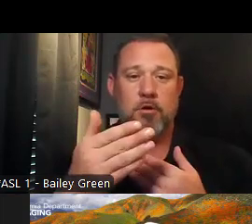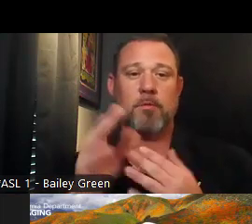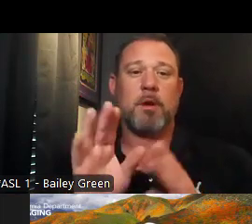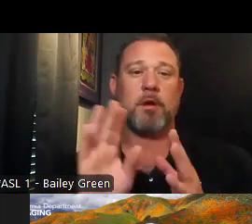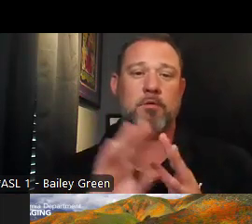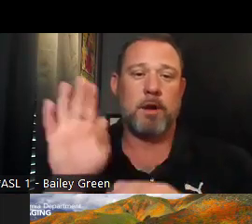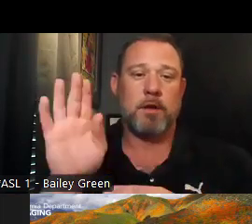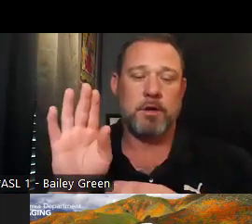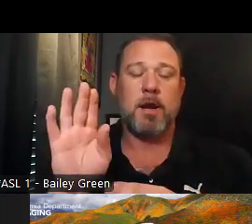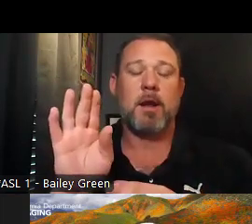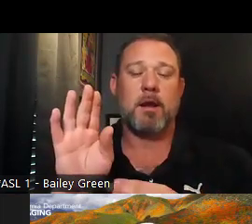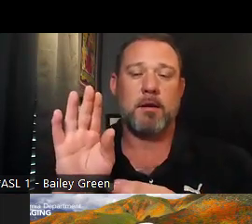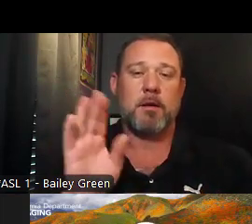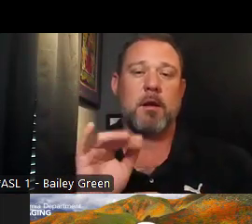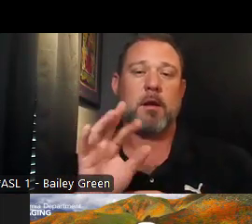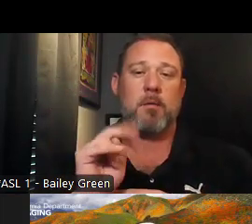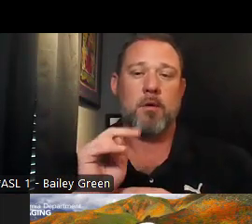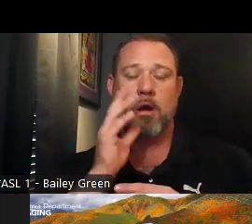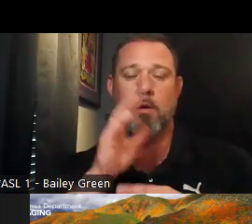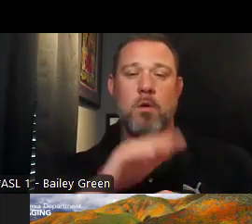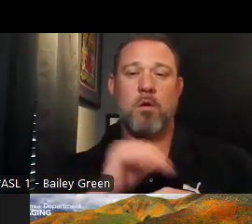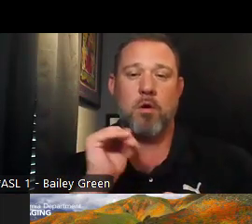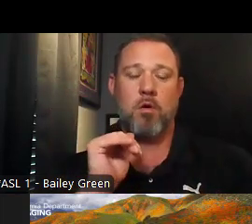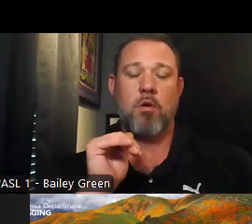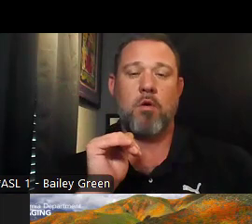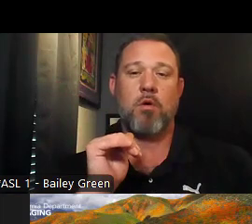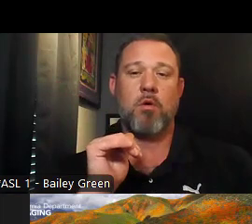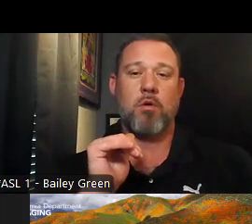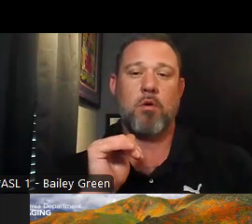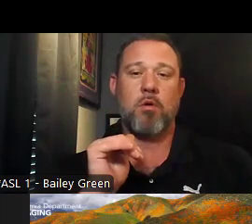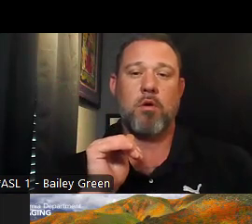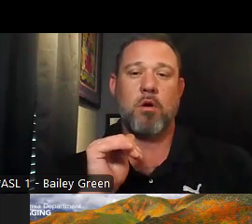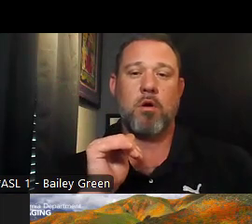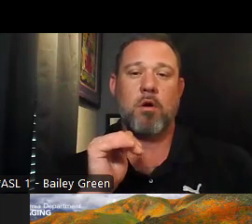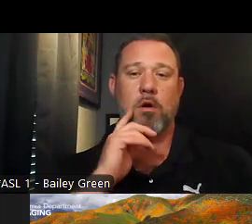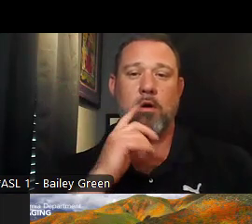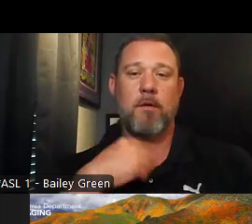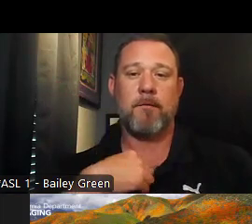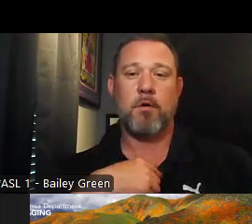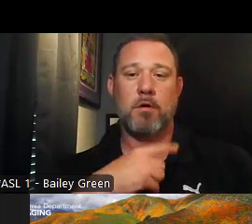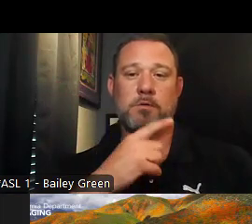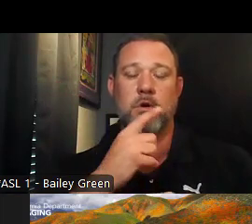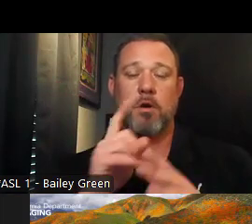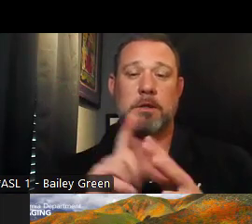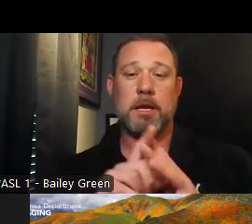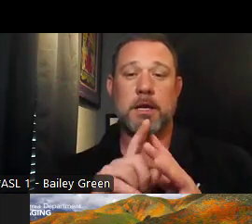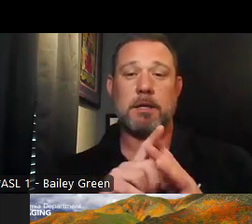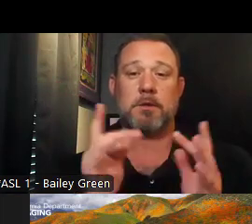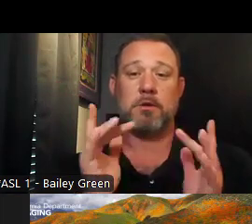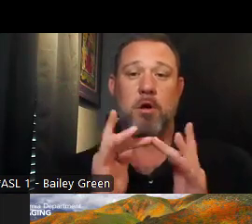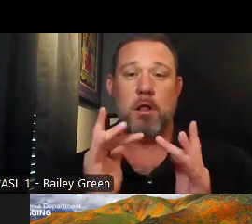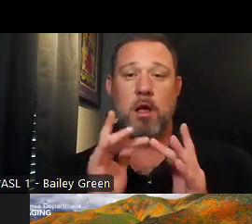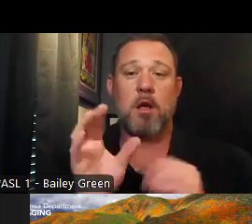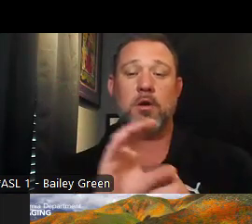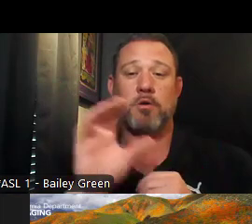hand and Brian will call on you. For those of our attendees online through the